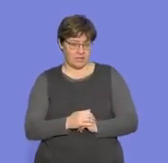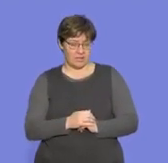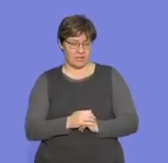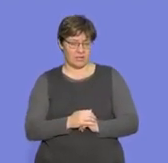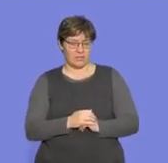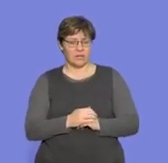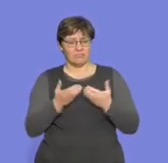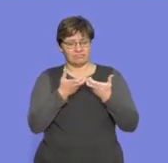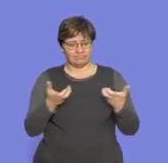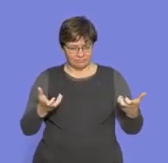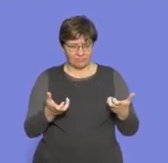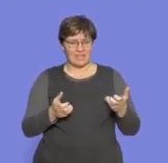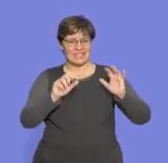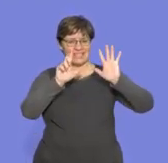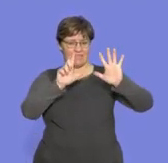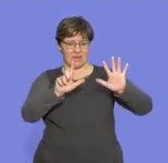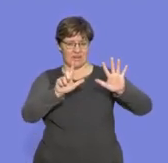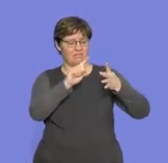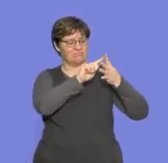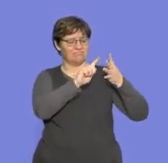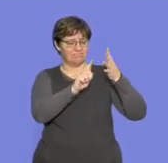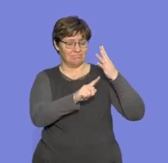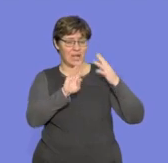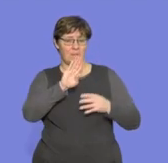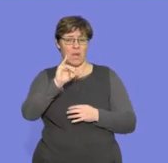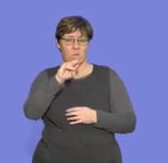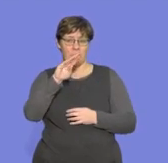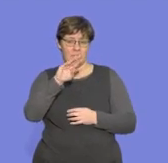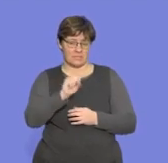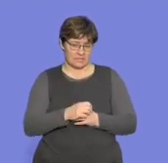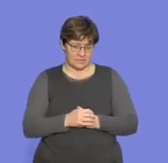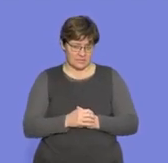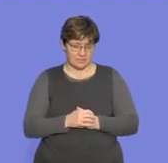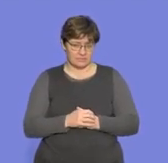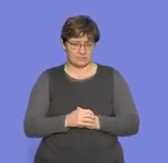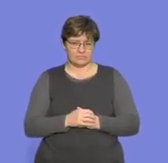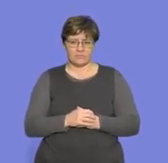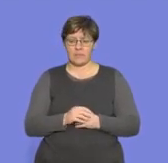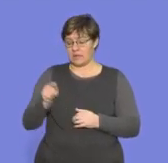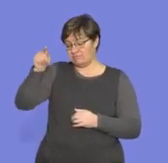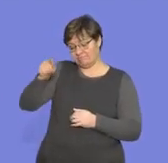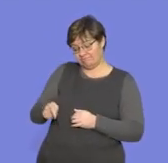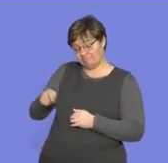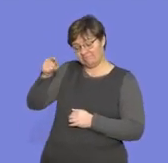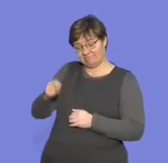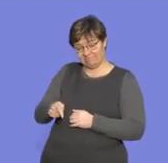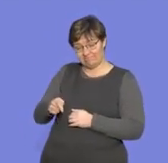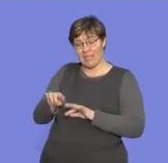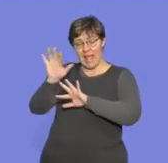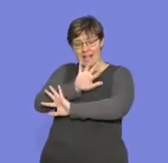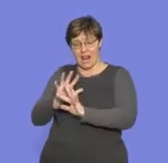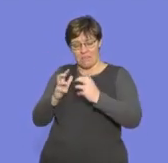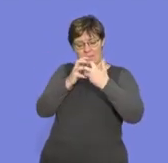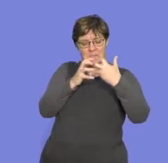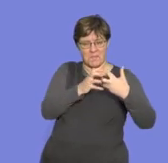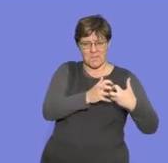divided into the seven different biomes. It's important that we first look at the key. And the key often is a color-coded